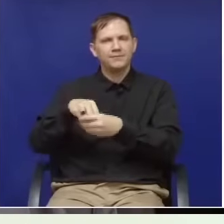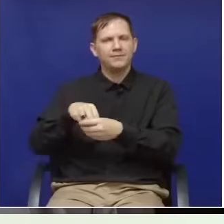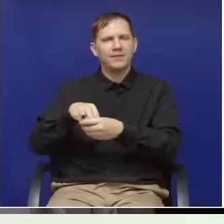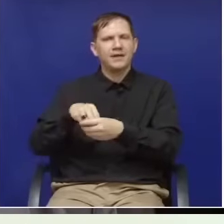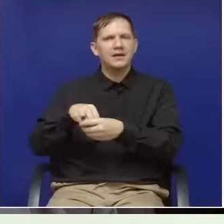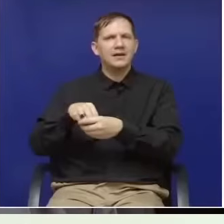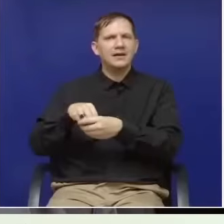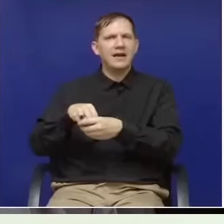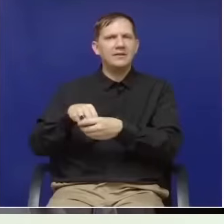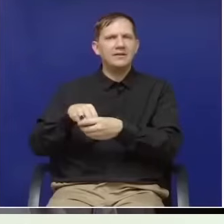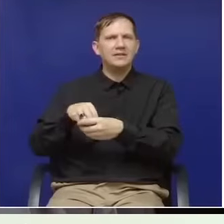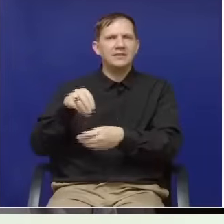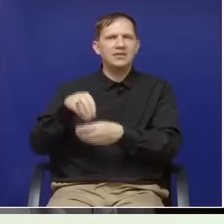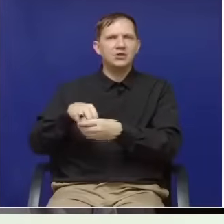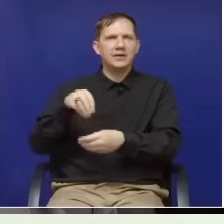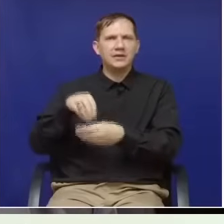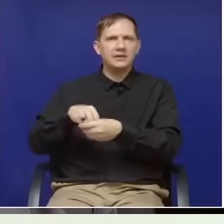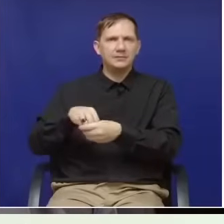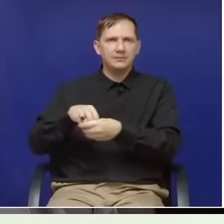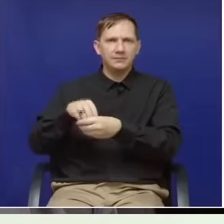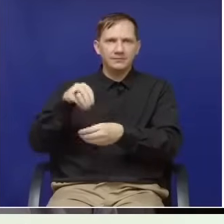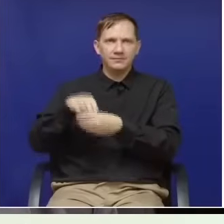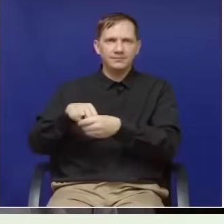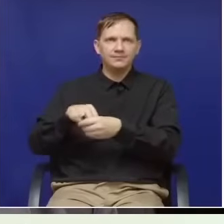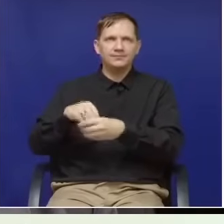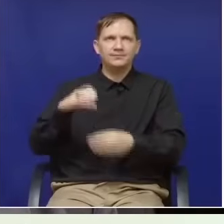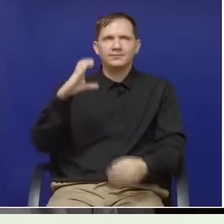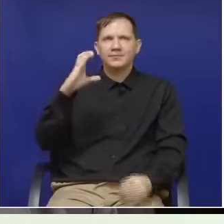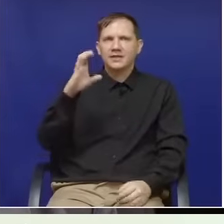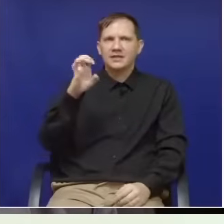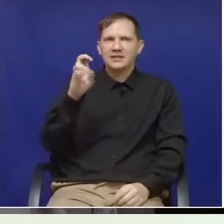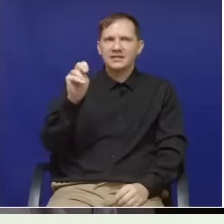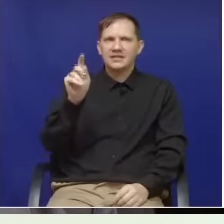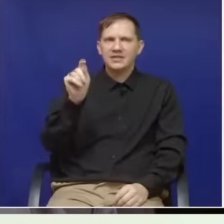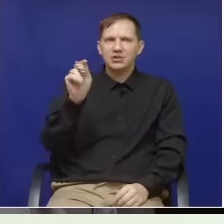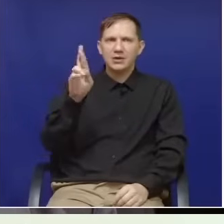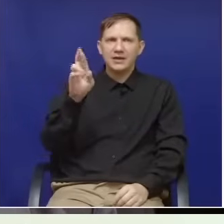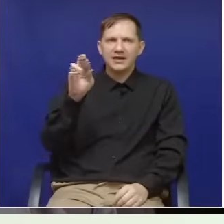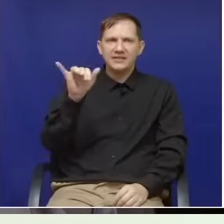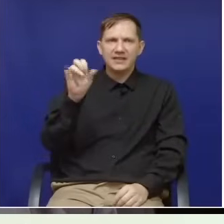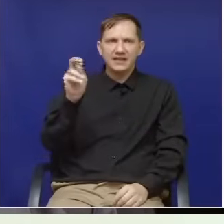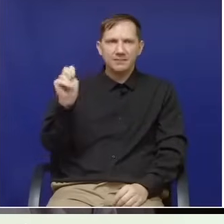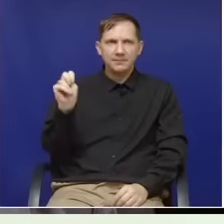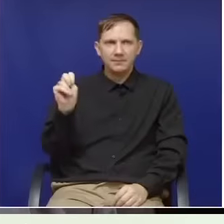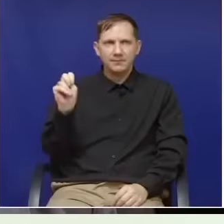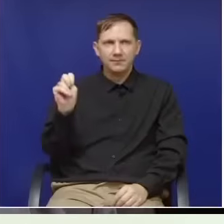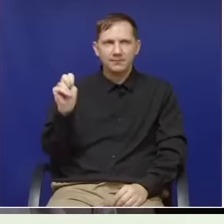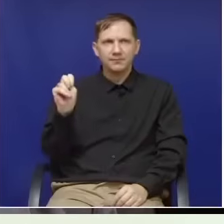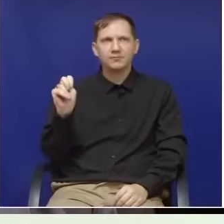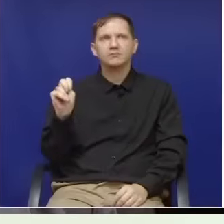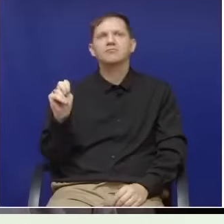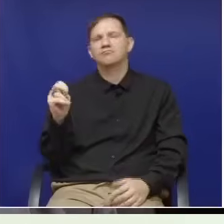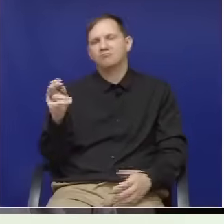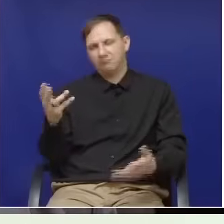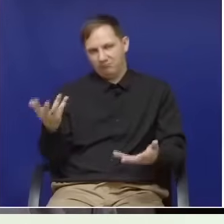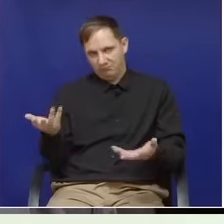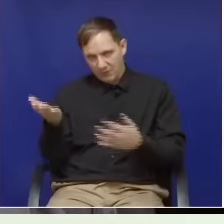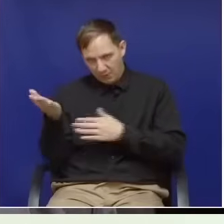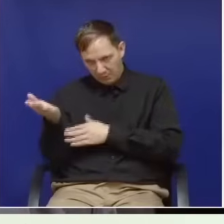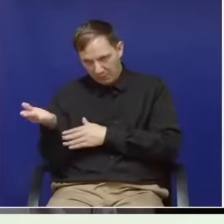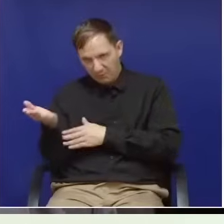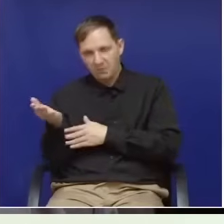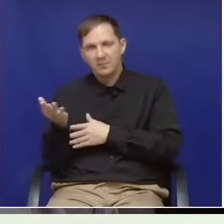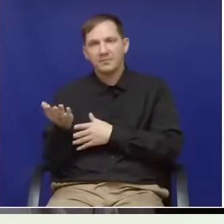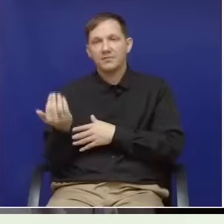faces break-ins and arms and ammunition are being stolen from this base. So I want to check from you the